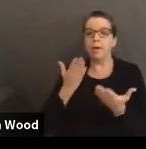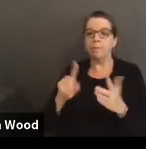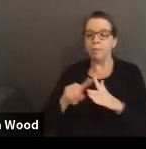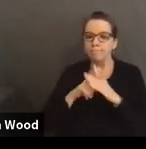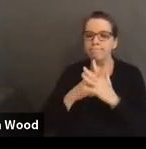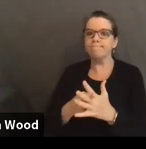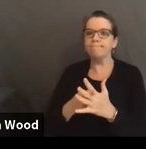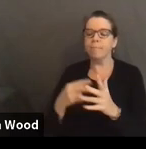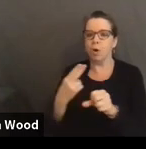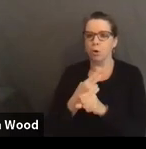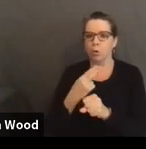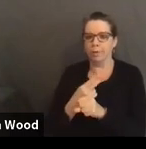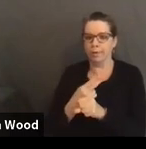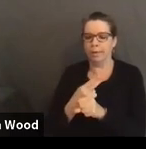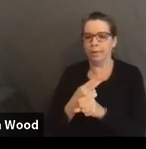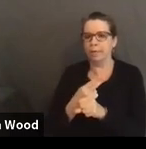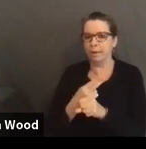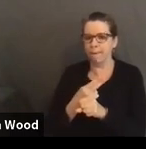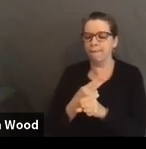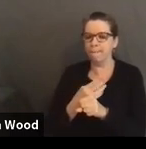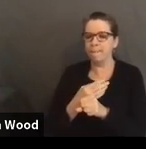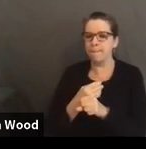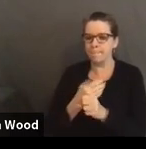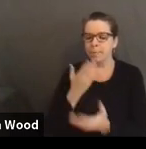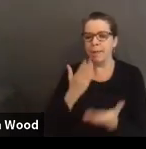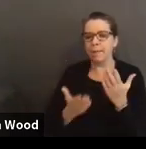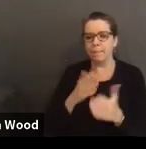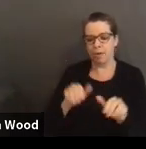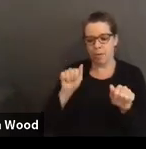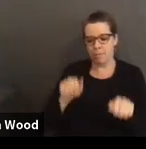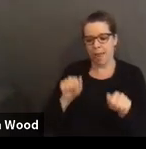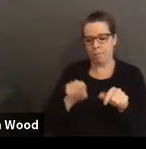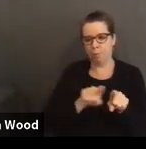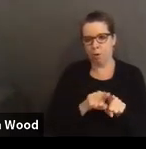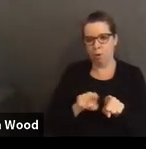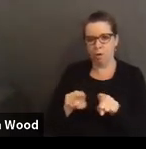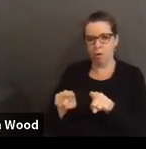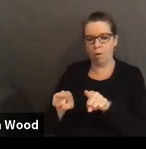use of, you would want to be able to also